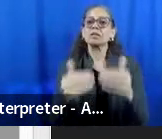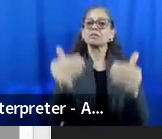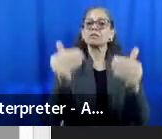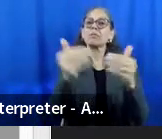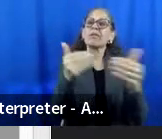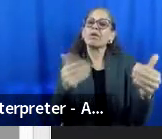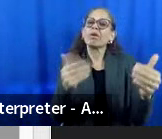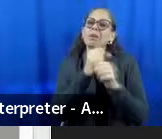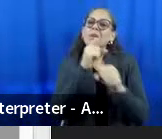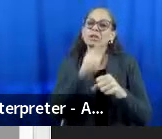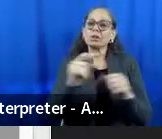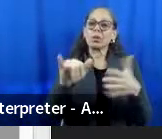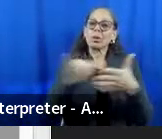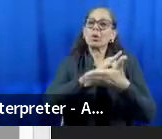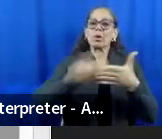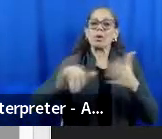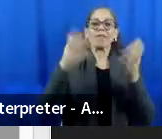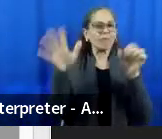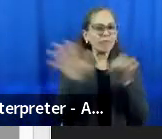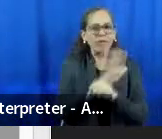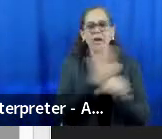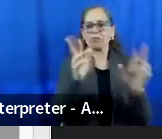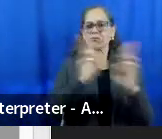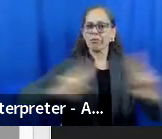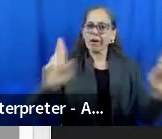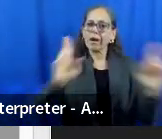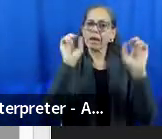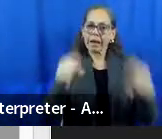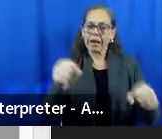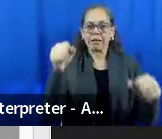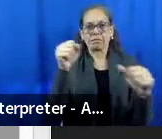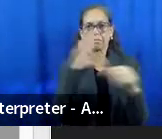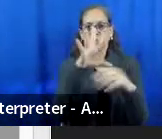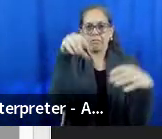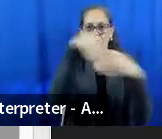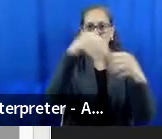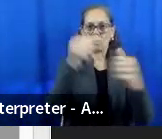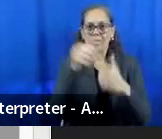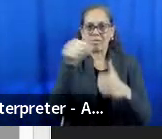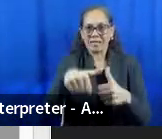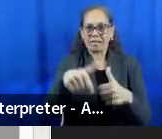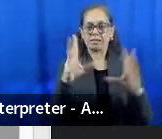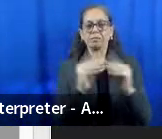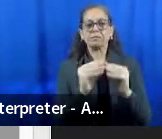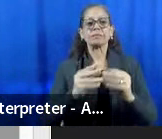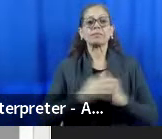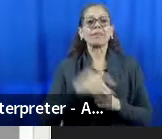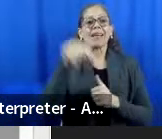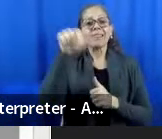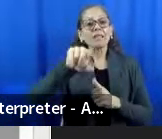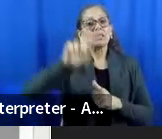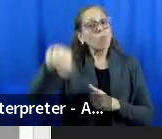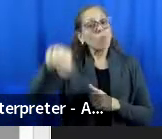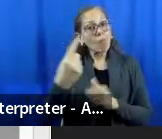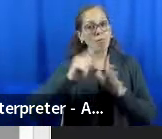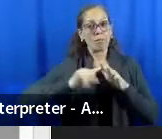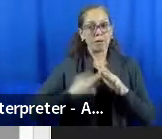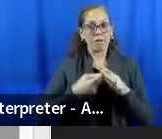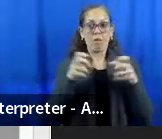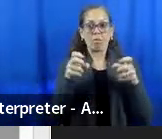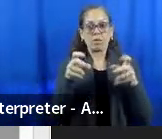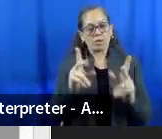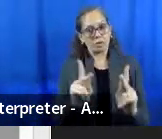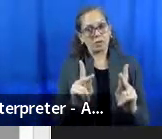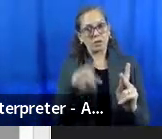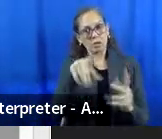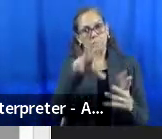to ensure that New Yorkers are fully equipped to participate in the hearing. I also want to highlight that this is just the beginning of opportunities to